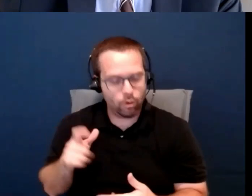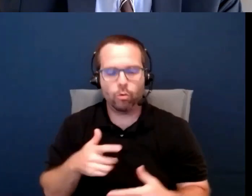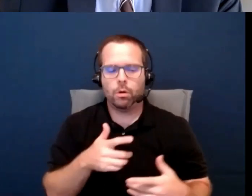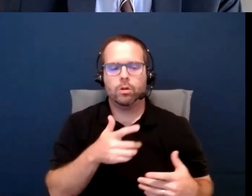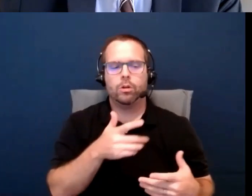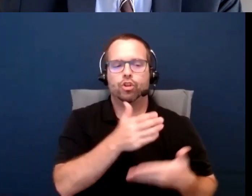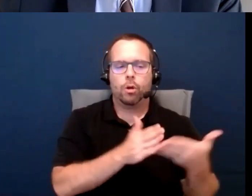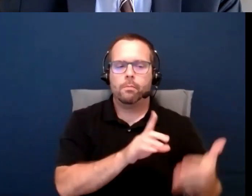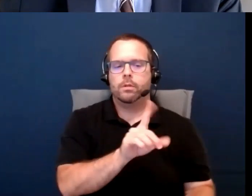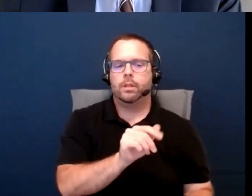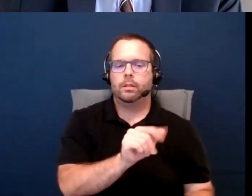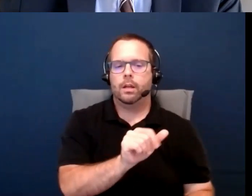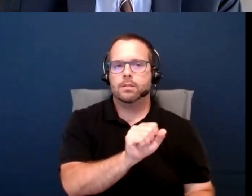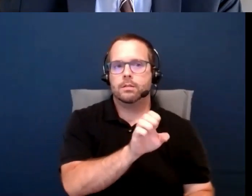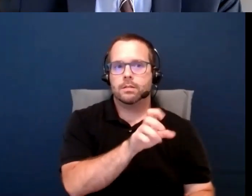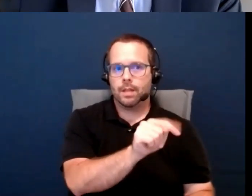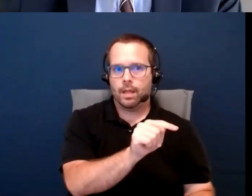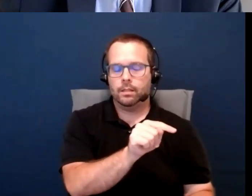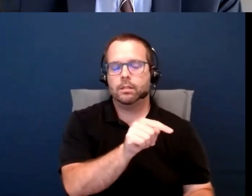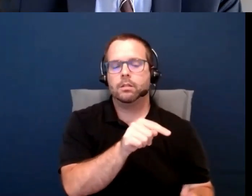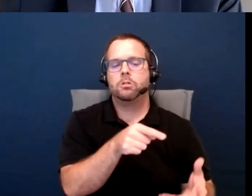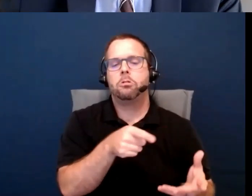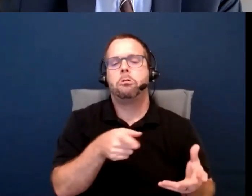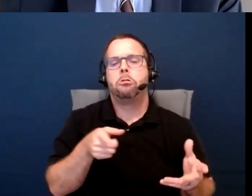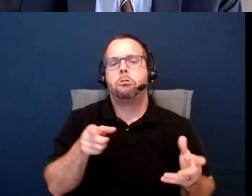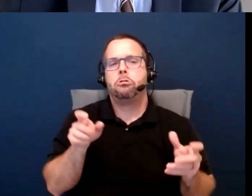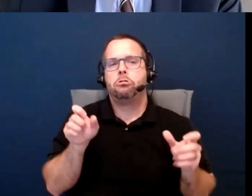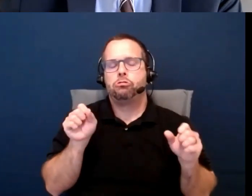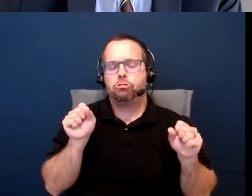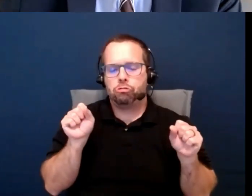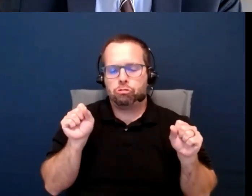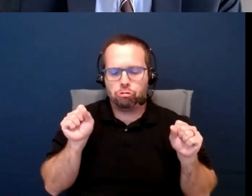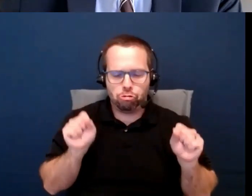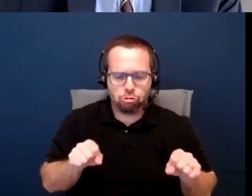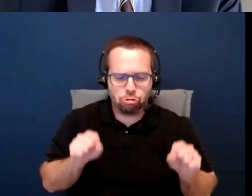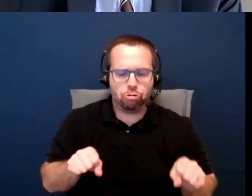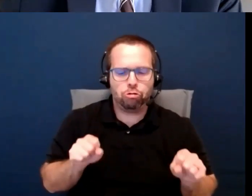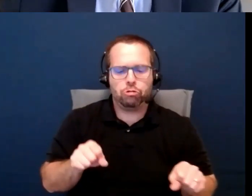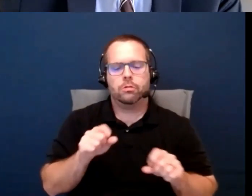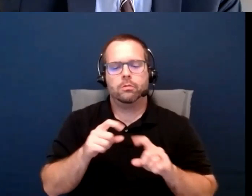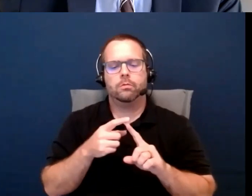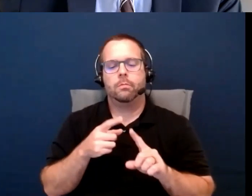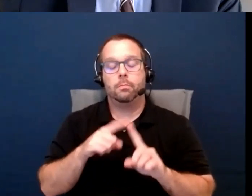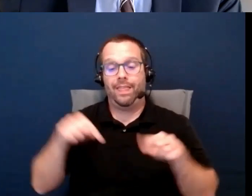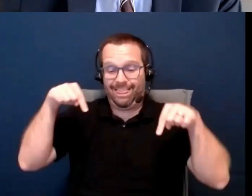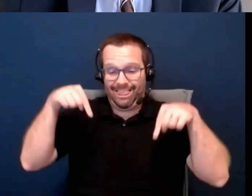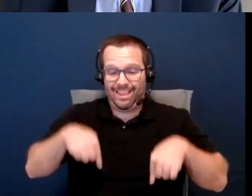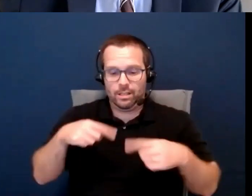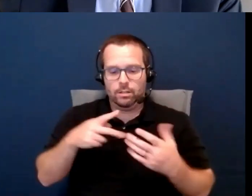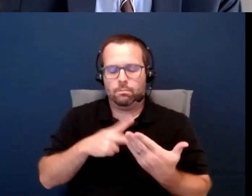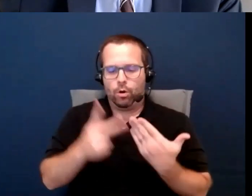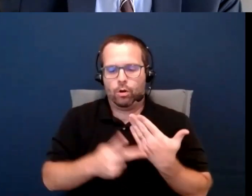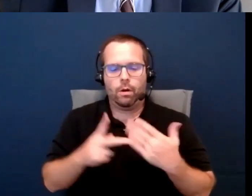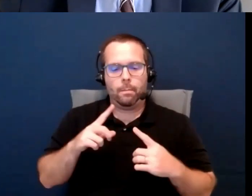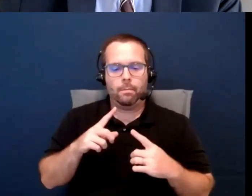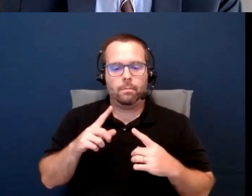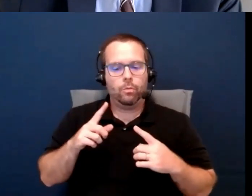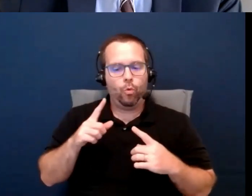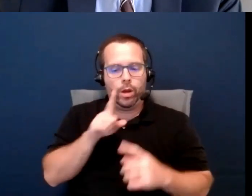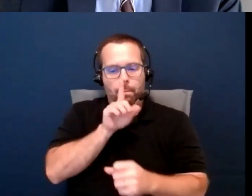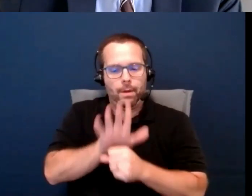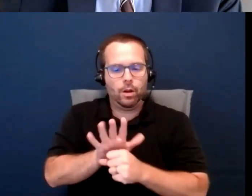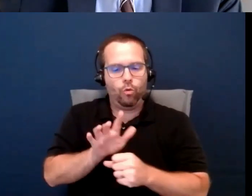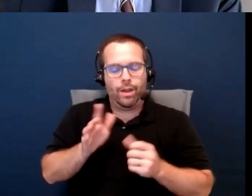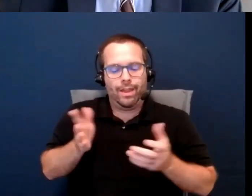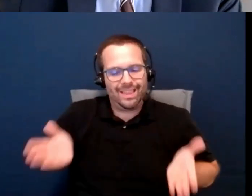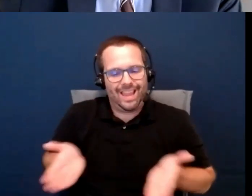sets, those two are entertainable. But this program is very much committed to advancing knowledge with